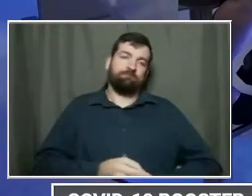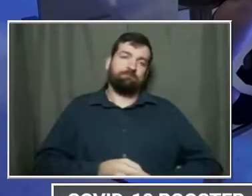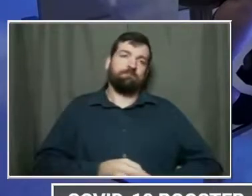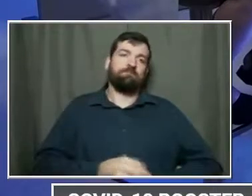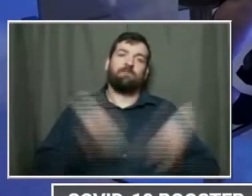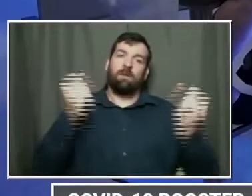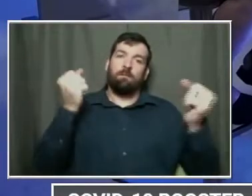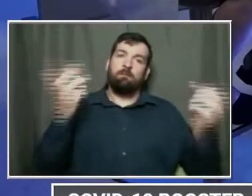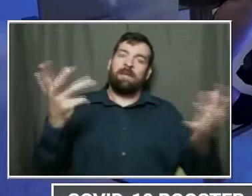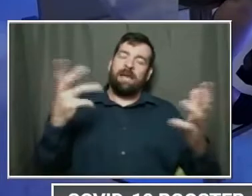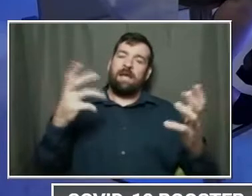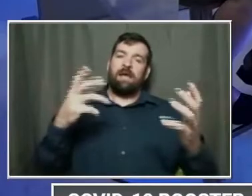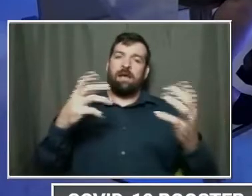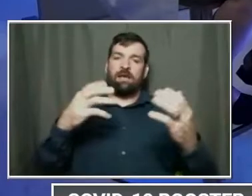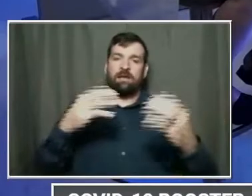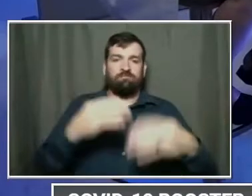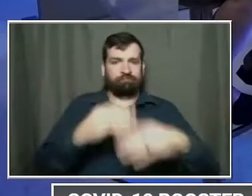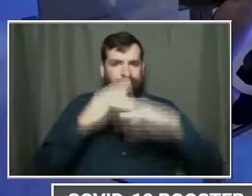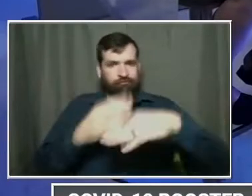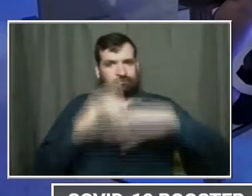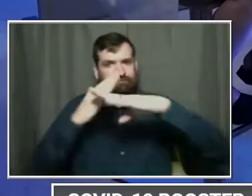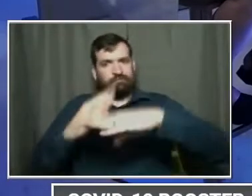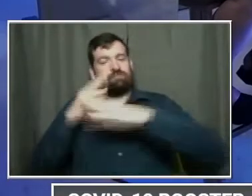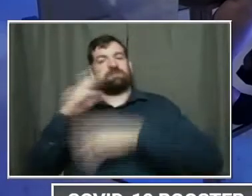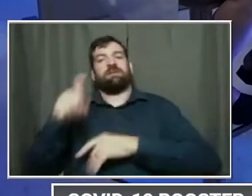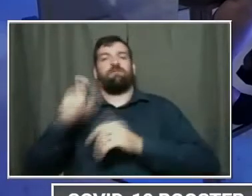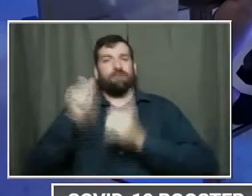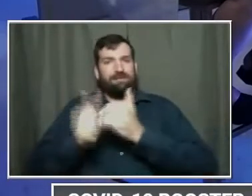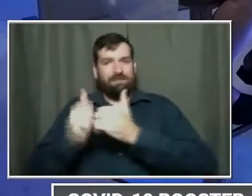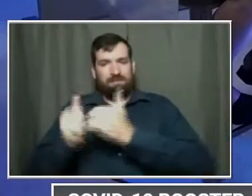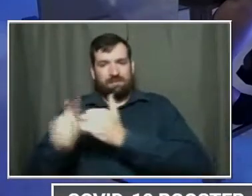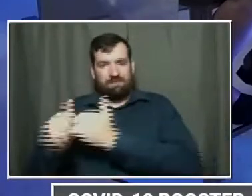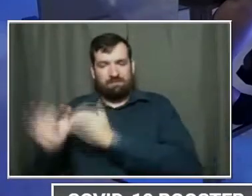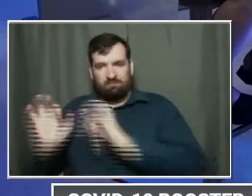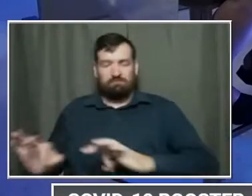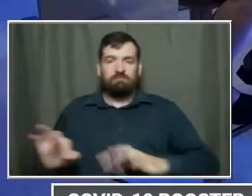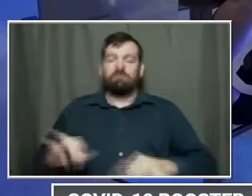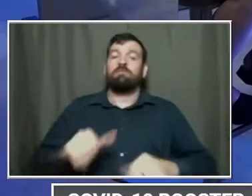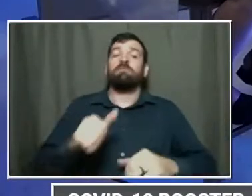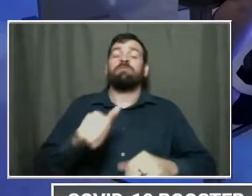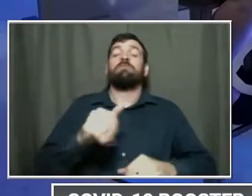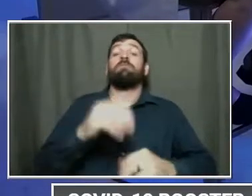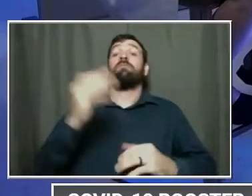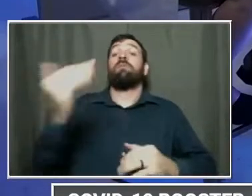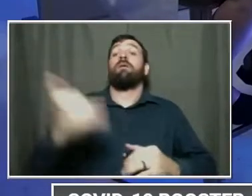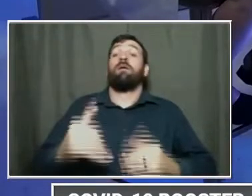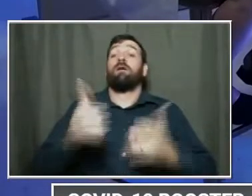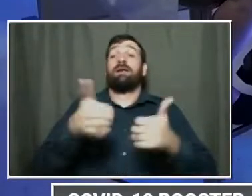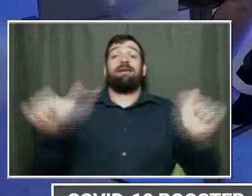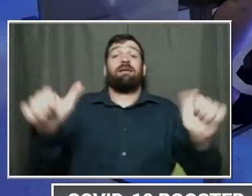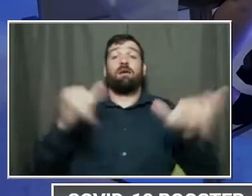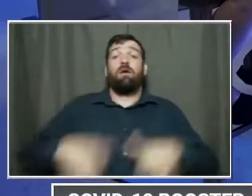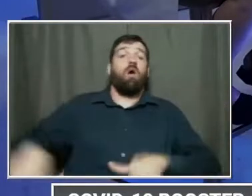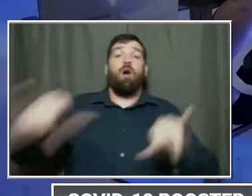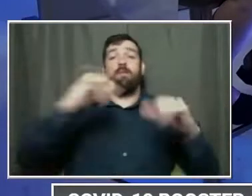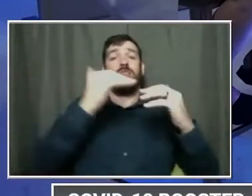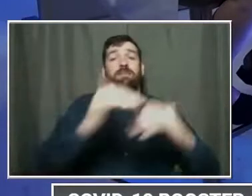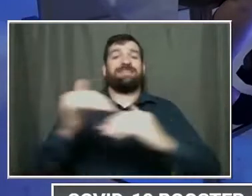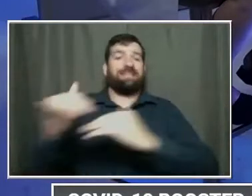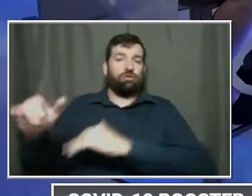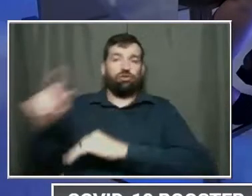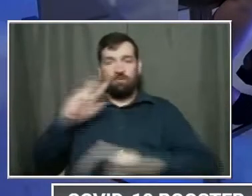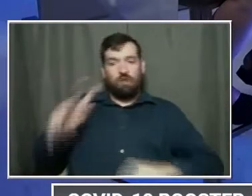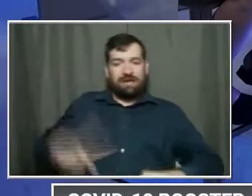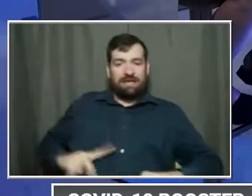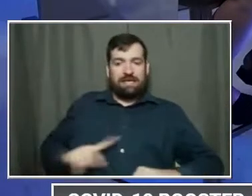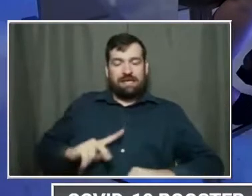to jump through to become a donor. Gotcha. Yen Liang wants to know, are there any common limitations for kidney donations in the U.S.